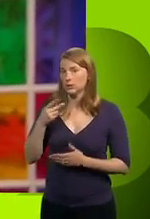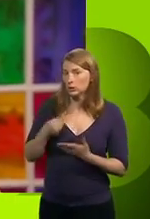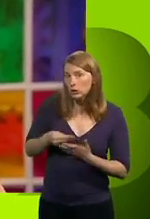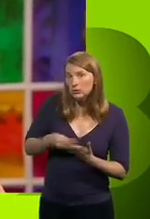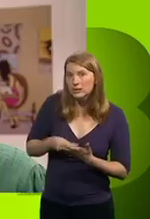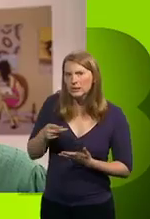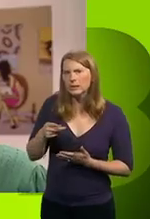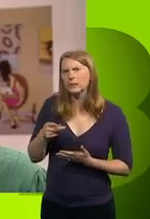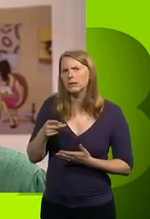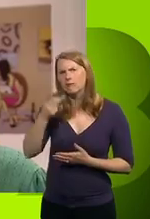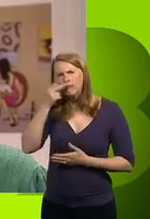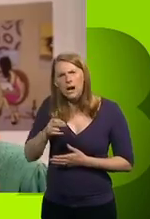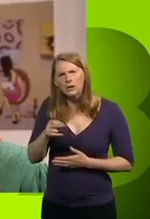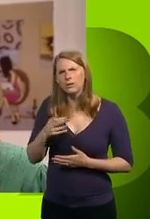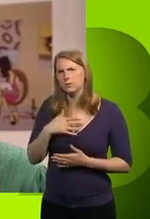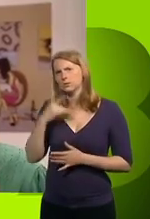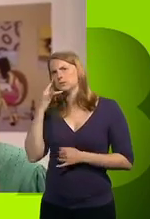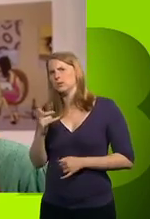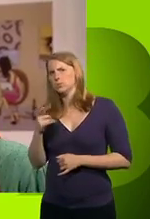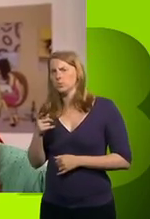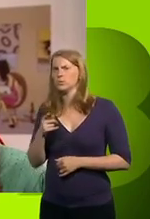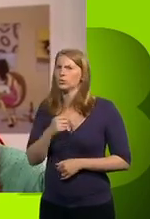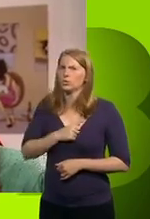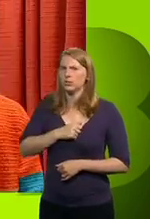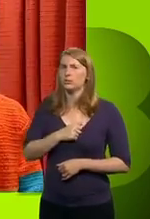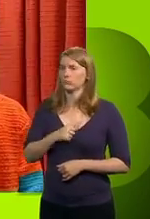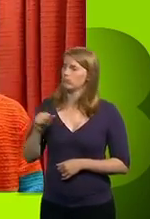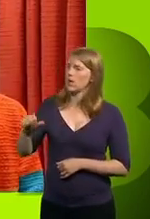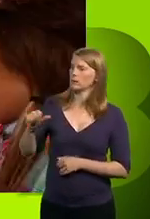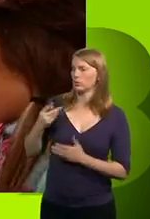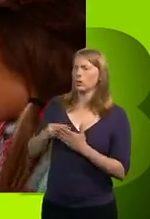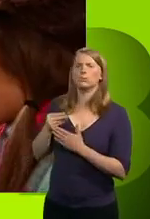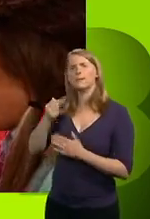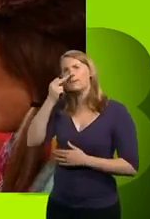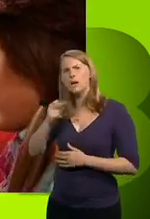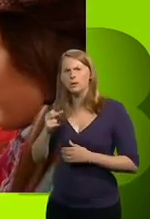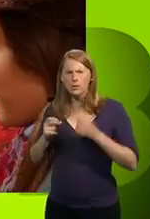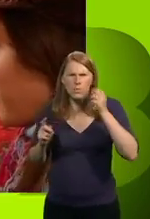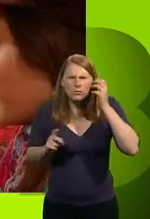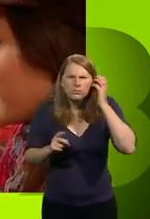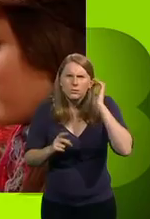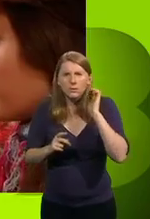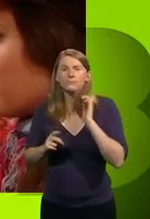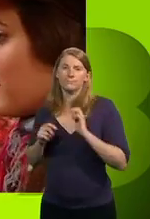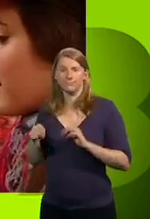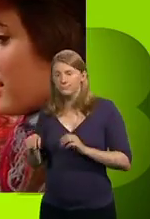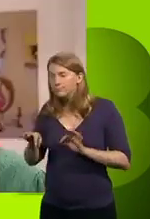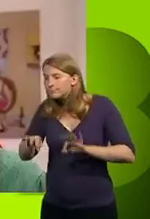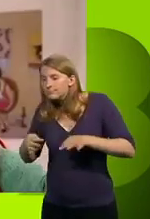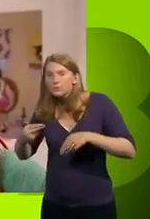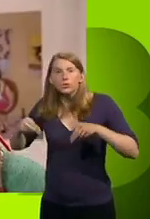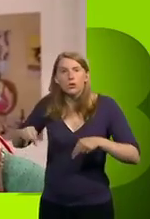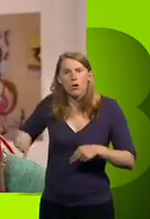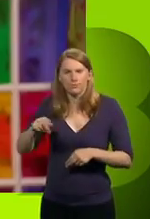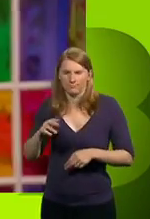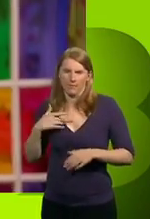I'm really sorry. No, you're right. I'm sorry. The charity is fake. What? Well, there's no such thing as booties for poochies. I made